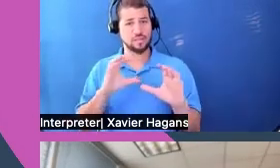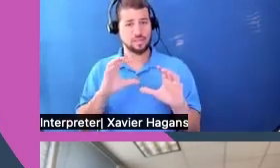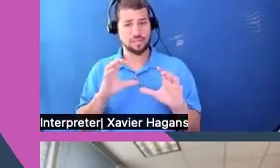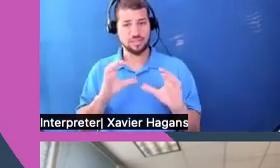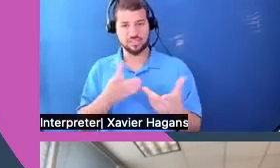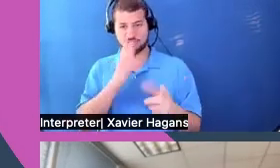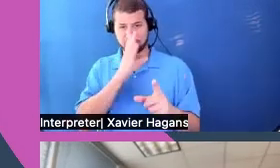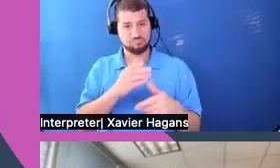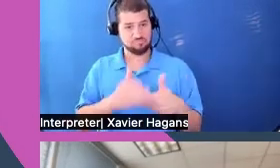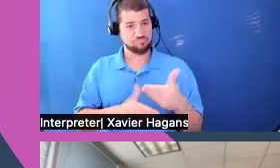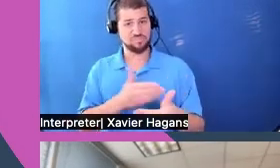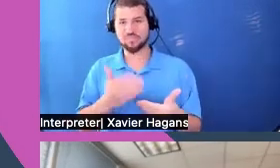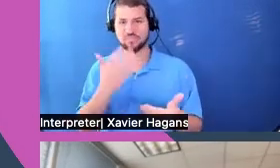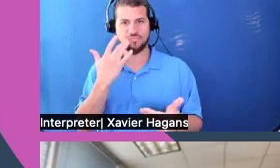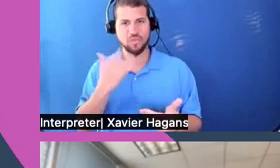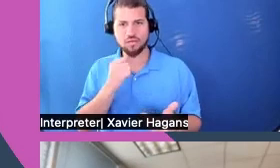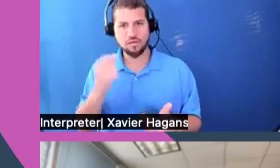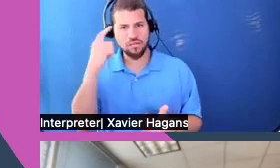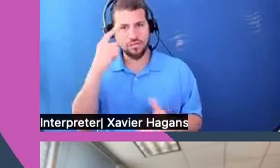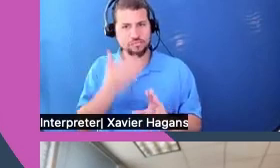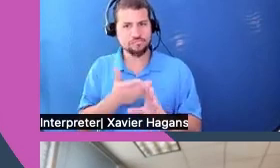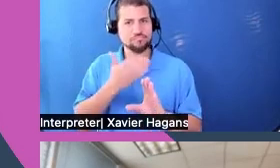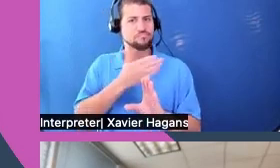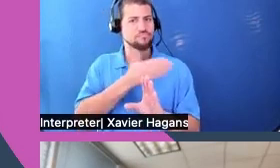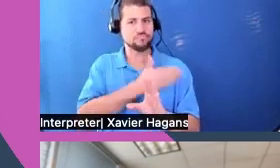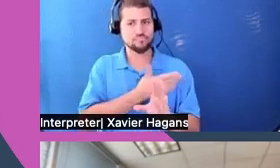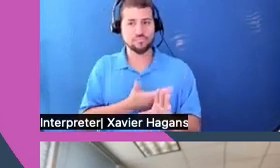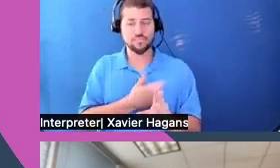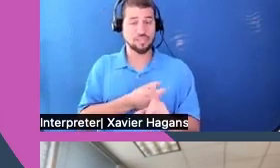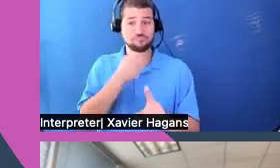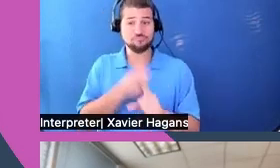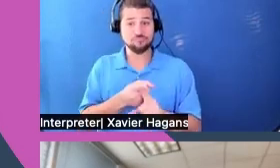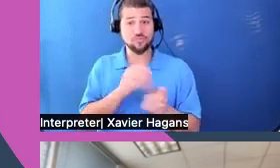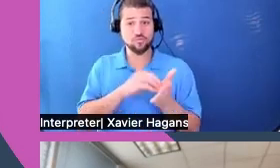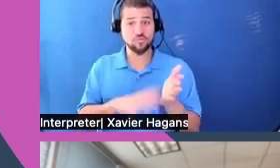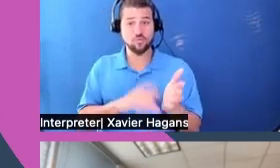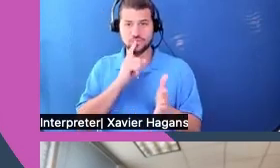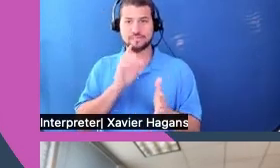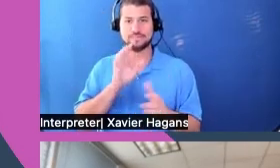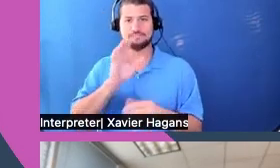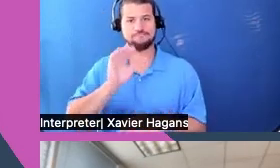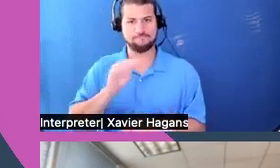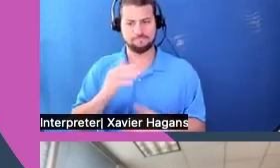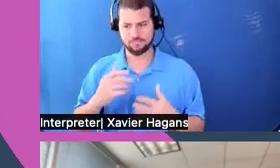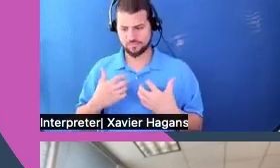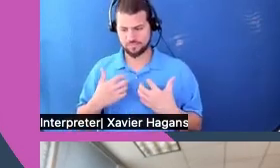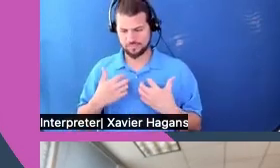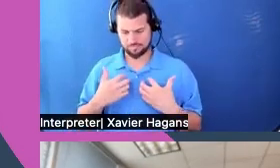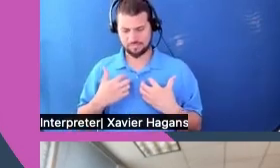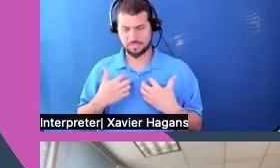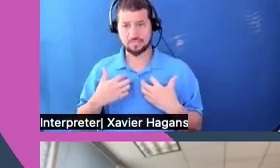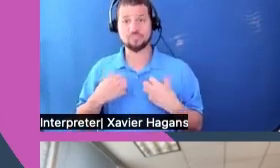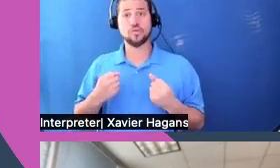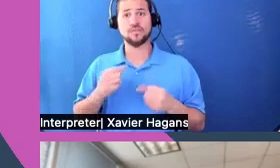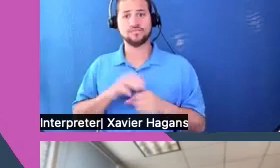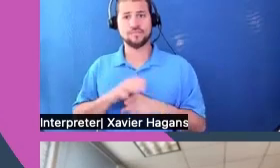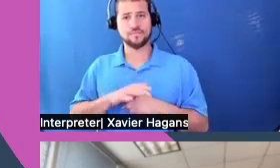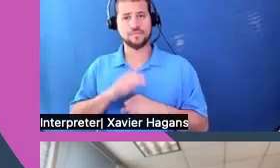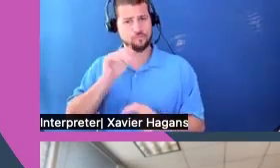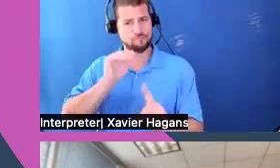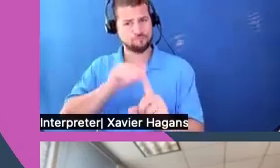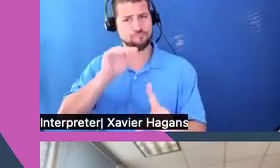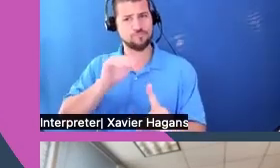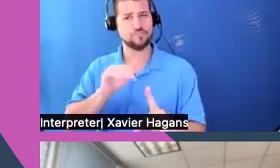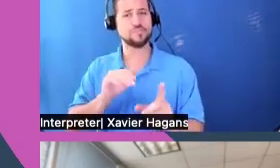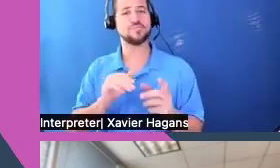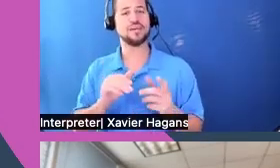directly. Why had I not thought of it? I hadn't until a student actually felt brave enough to raise that issue with me. Ever since then, I've